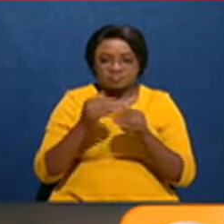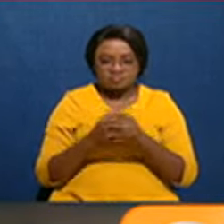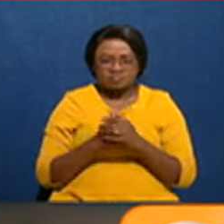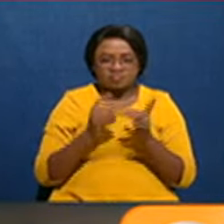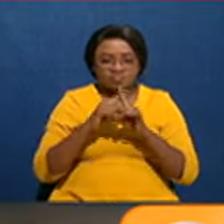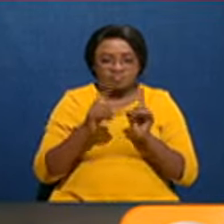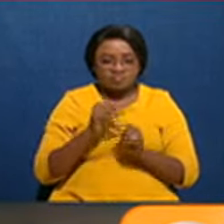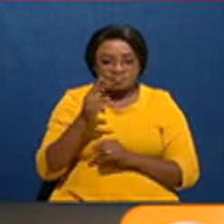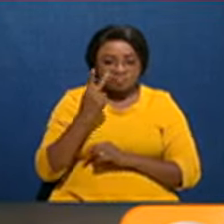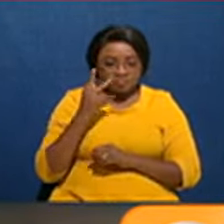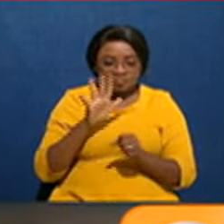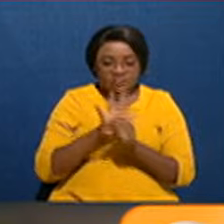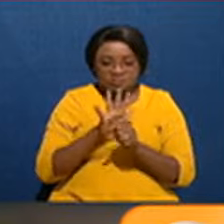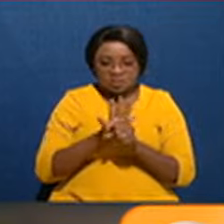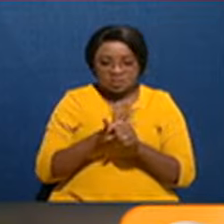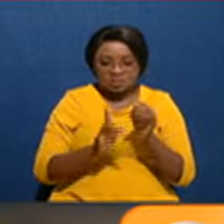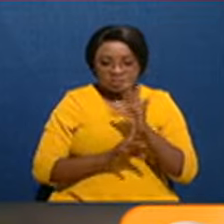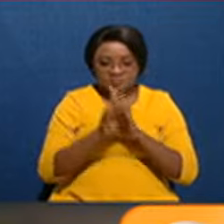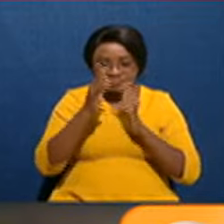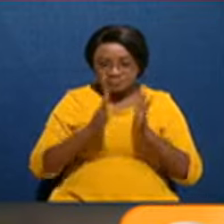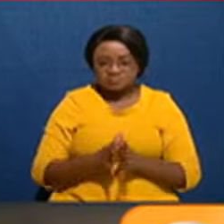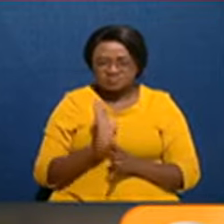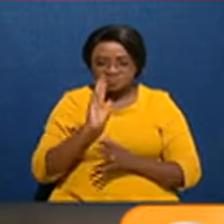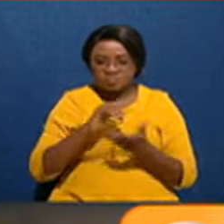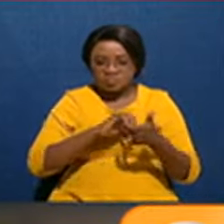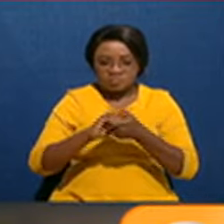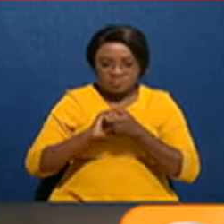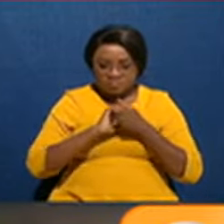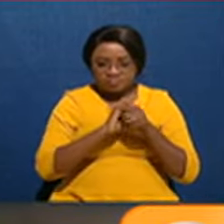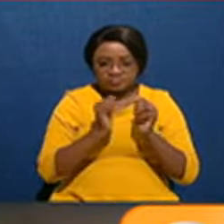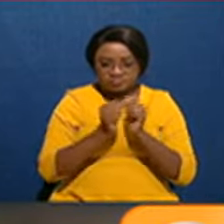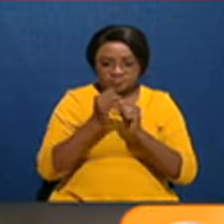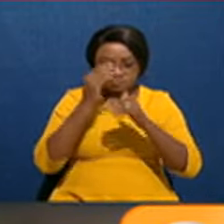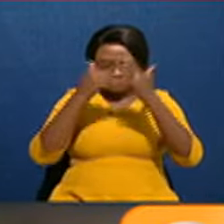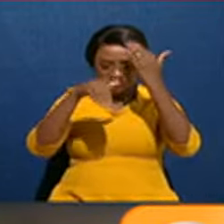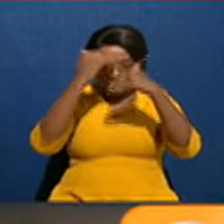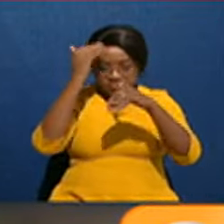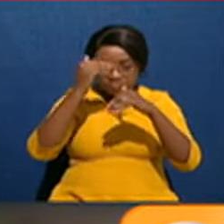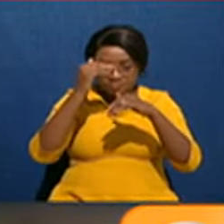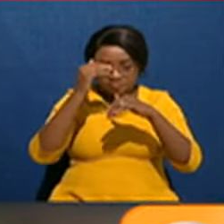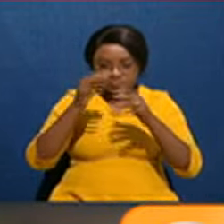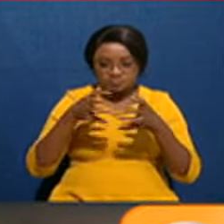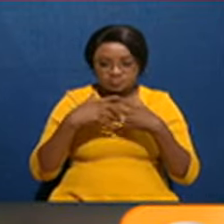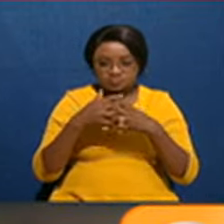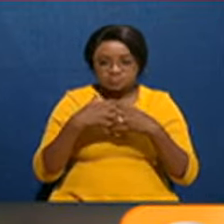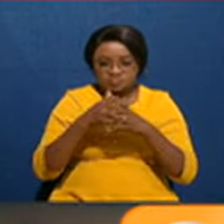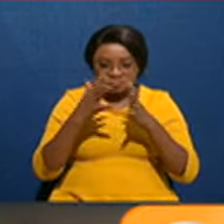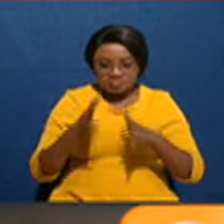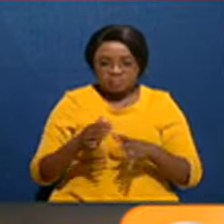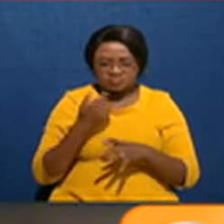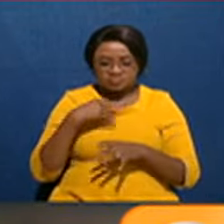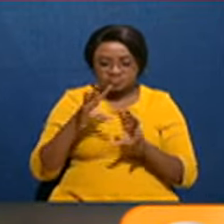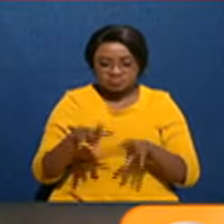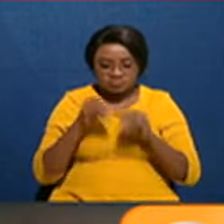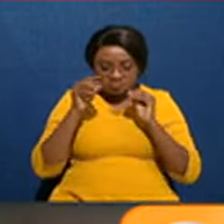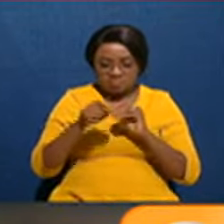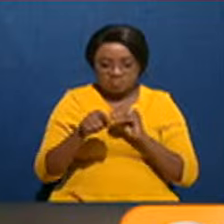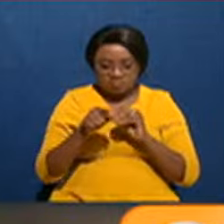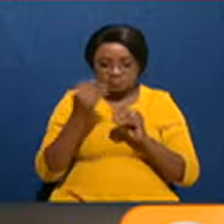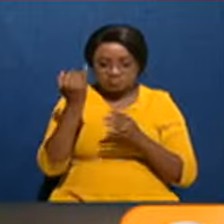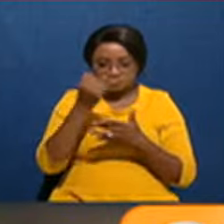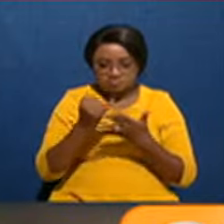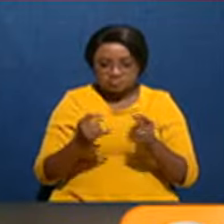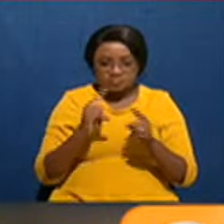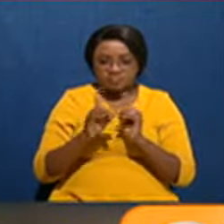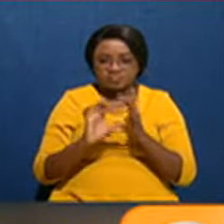you find that many developers will engage an engineer or a qualified engineer to undertake the design, but midway, that